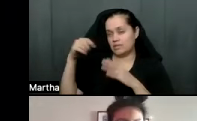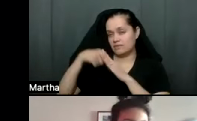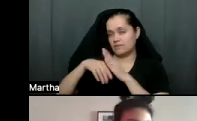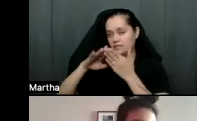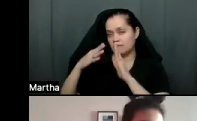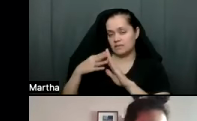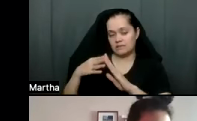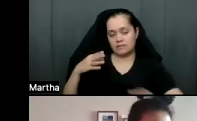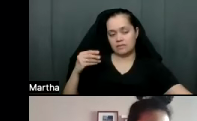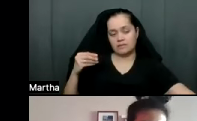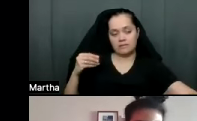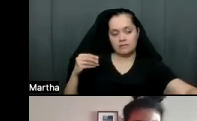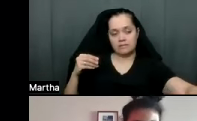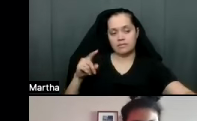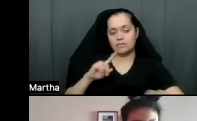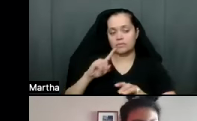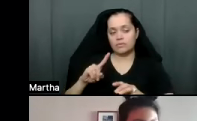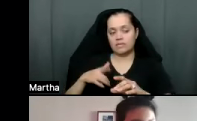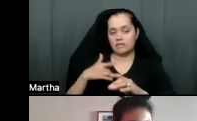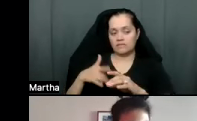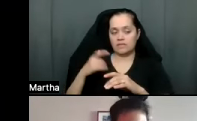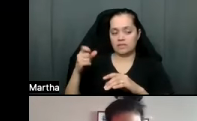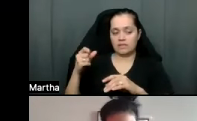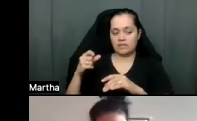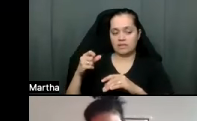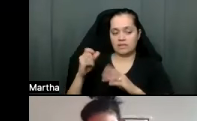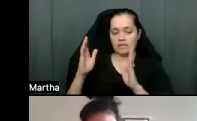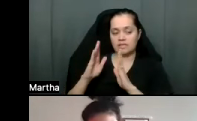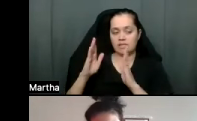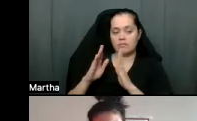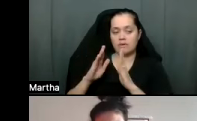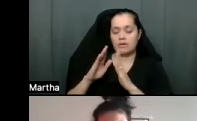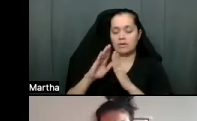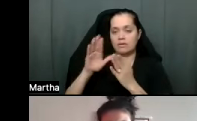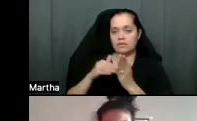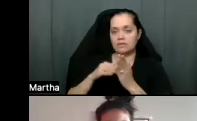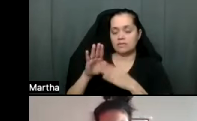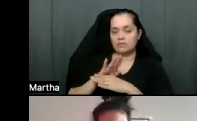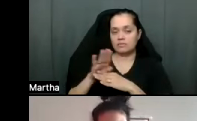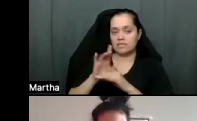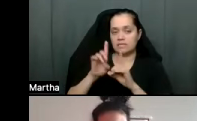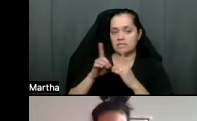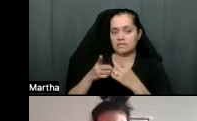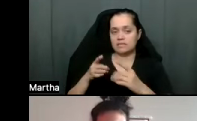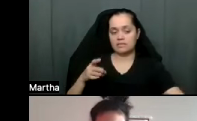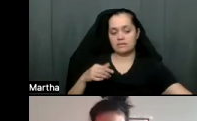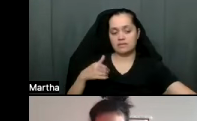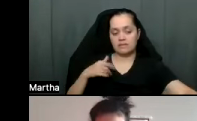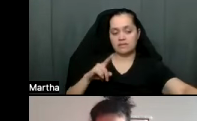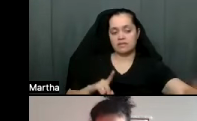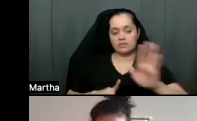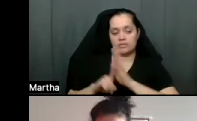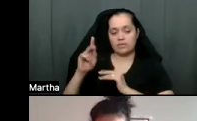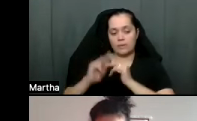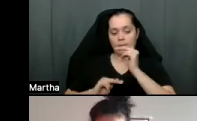downtown, and it does really feel like a miniature central business district. It has some tall